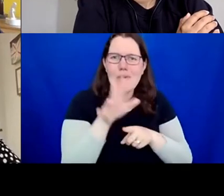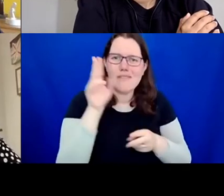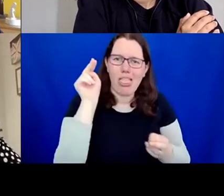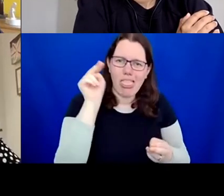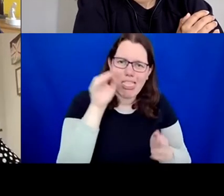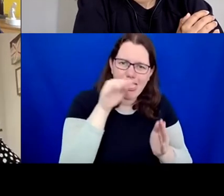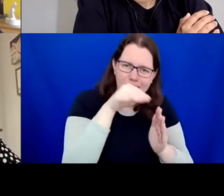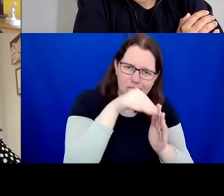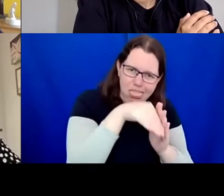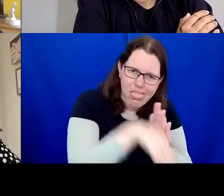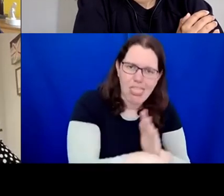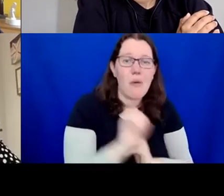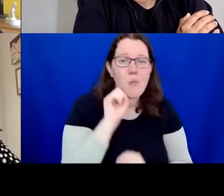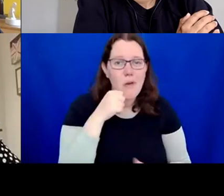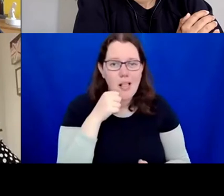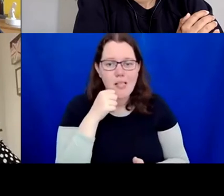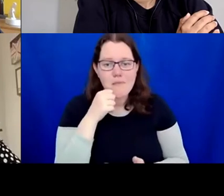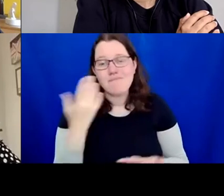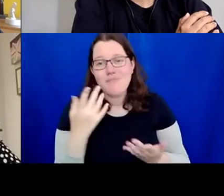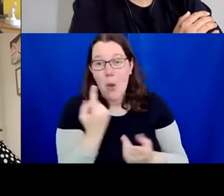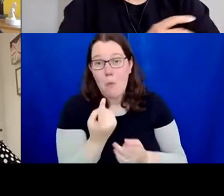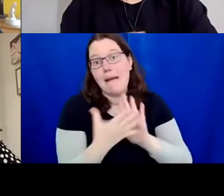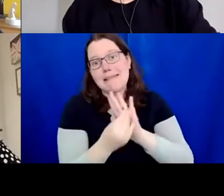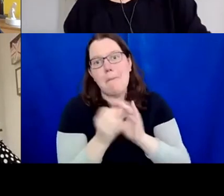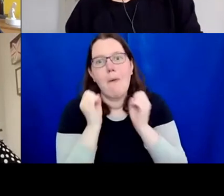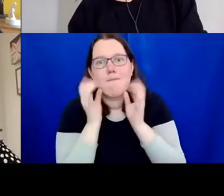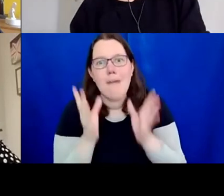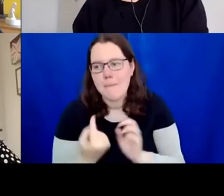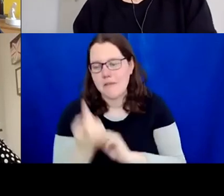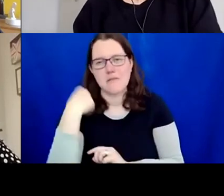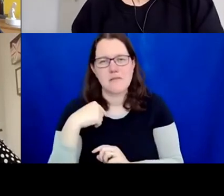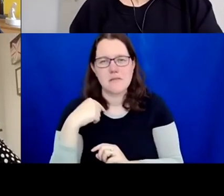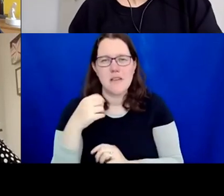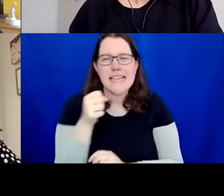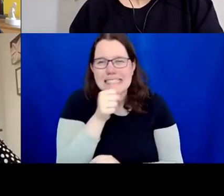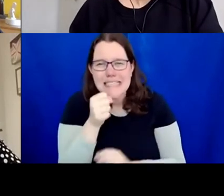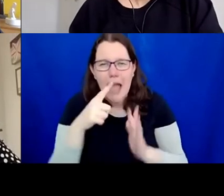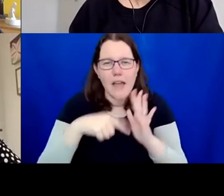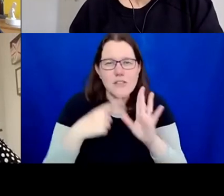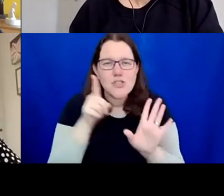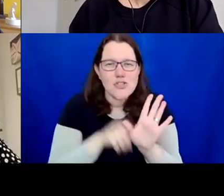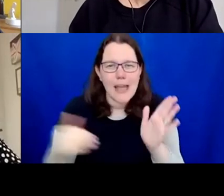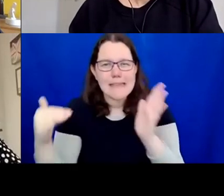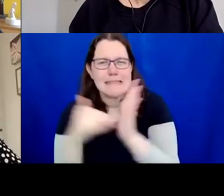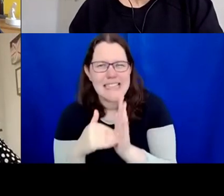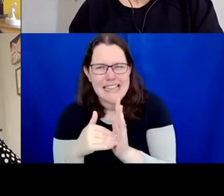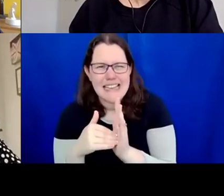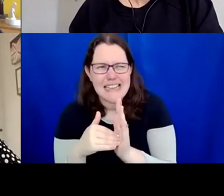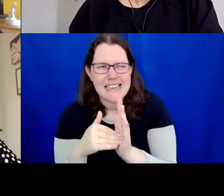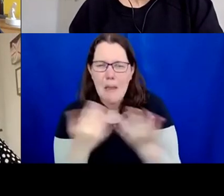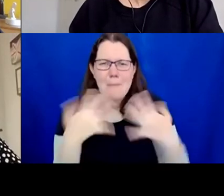music and being largely ignored by the mainstream kind of music establishment, and went and did his own thing. And, you